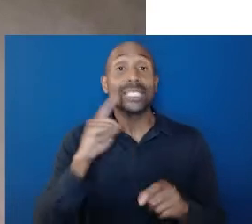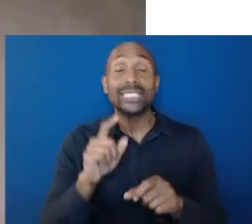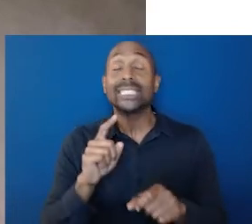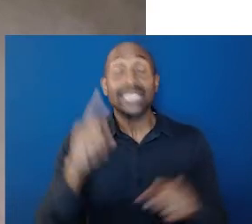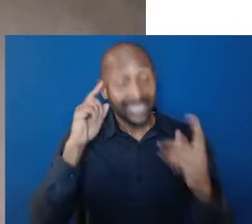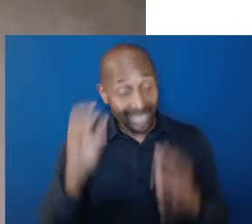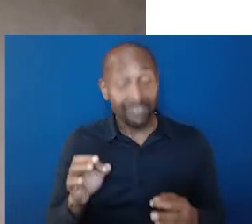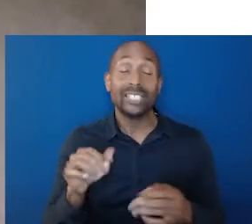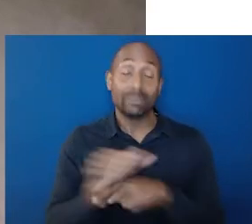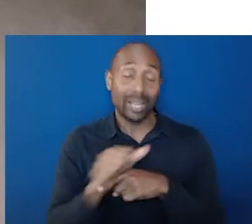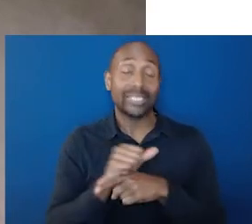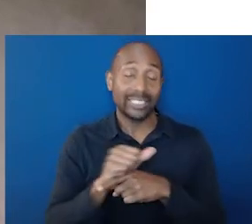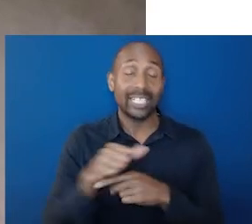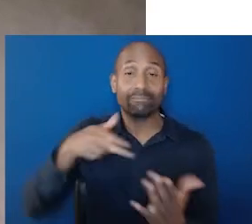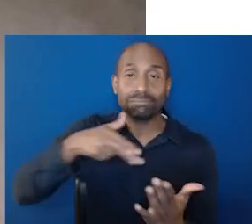soldering work,